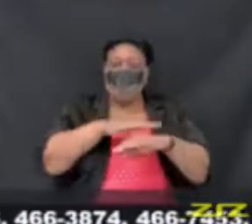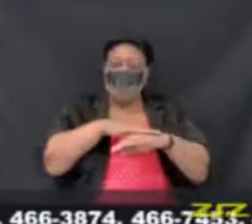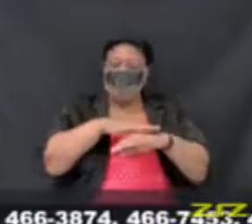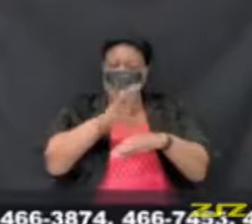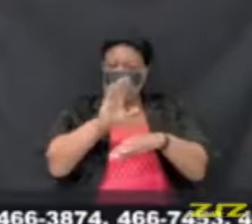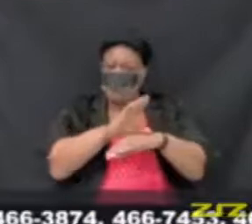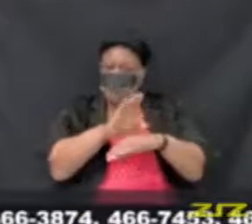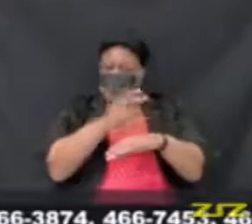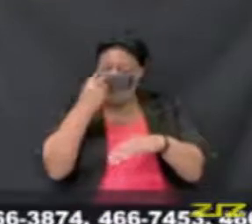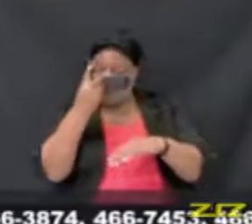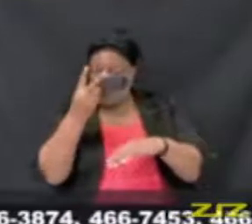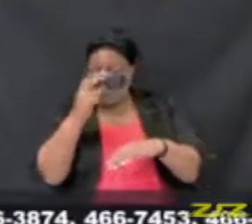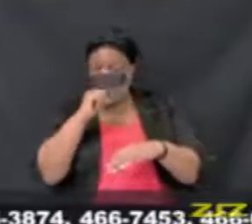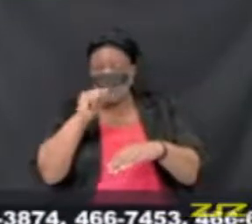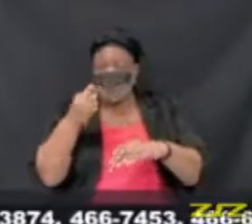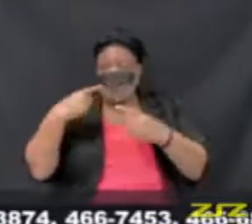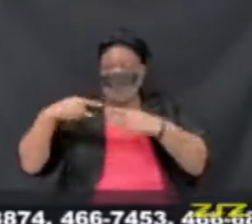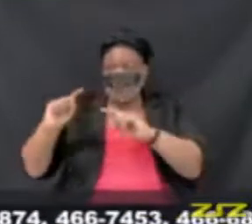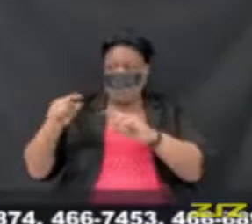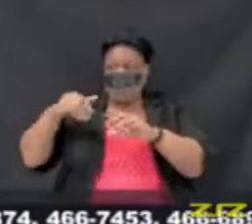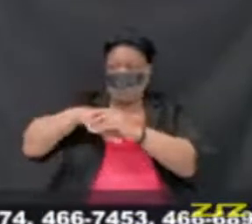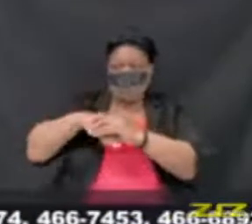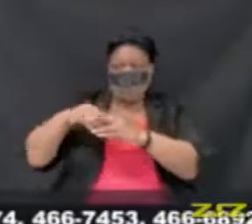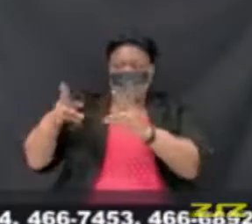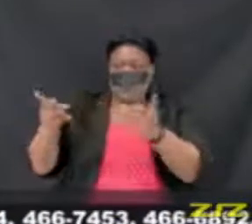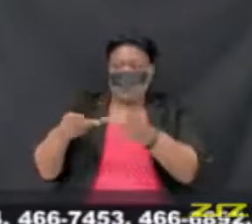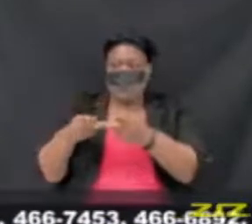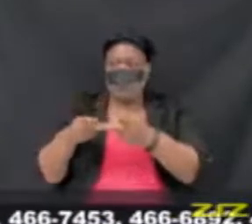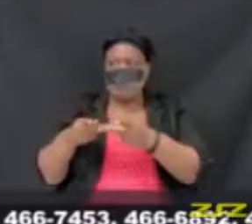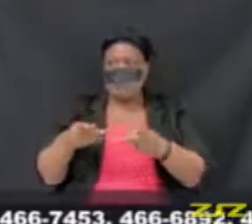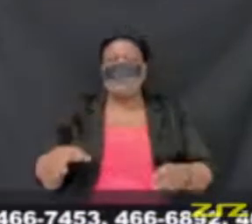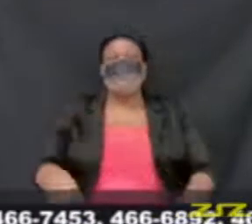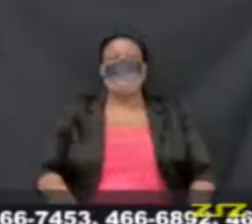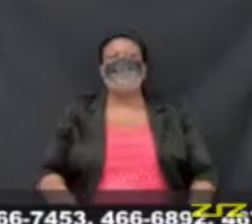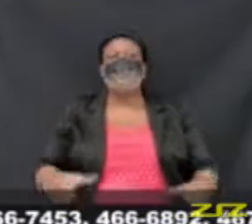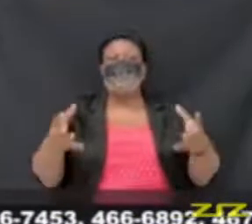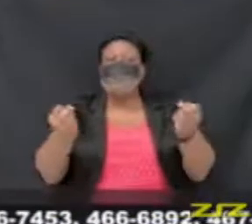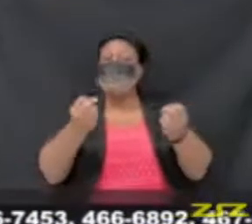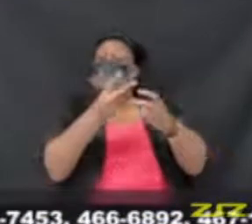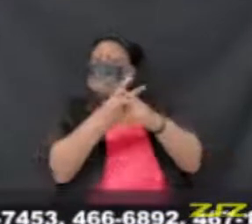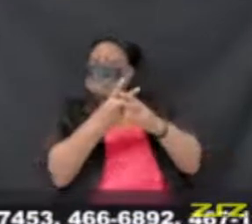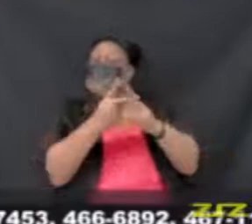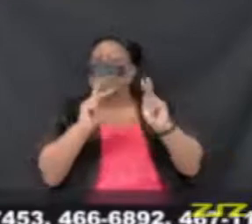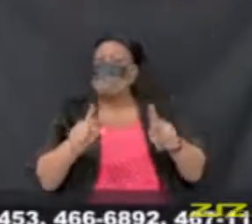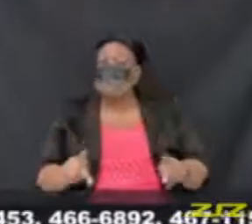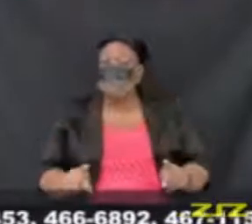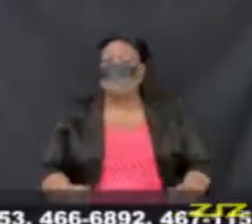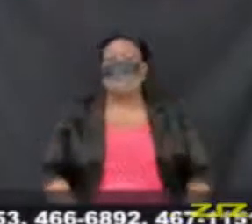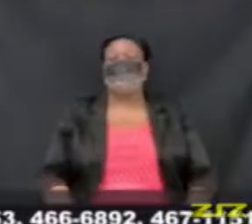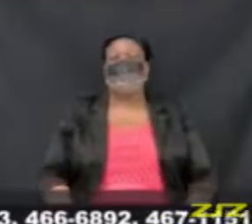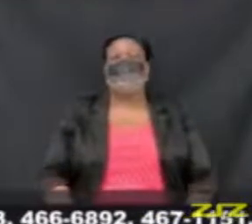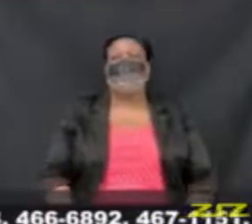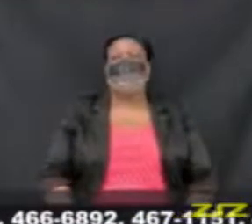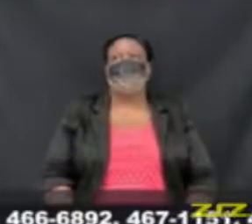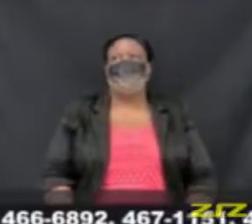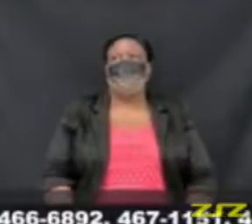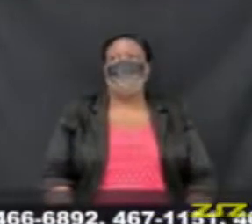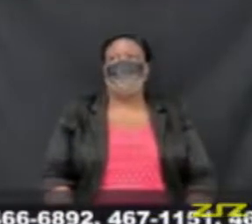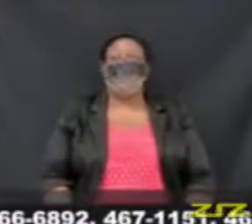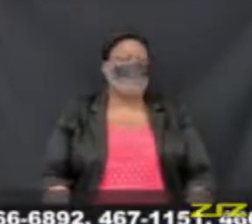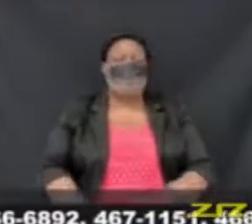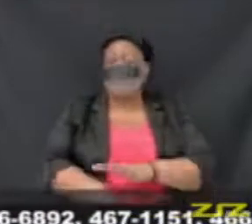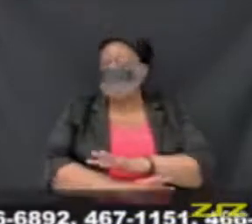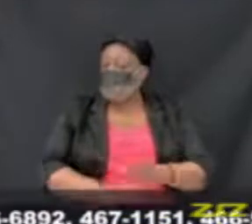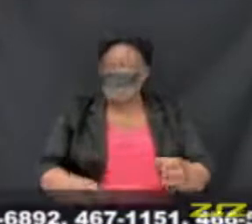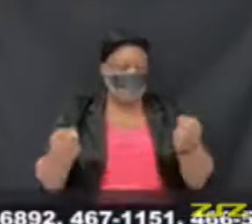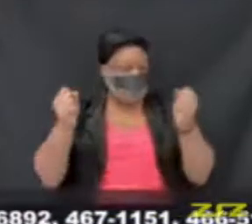Yes, we are doing our best to make sure that we have a safe carnival, because we would have said here before, what we don't want to